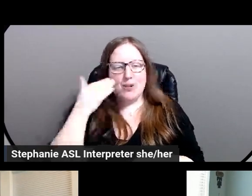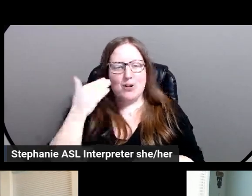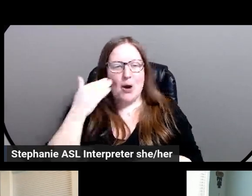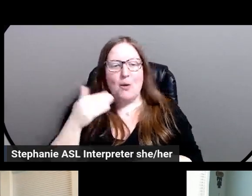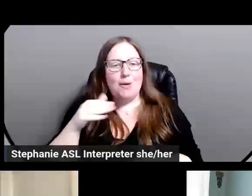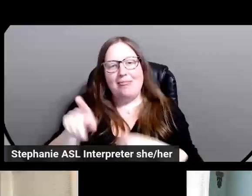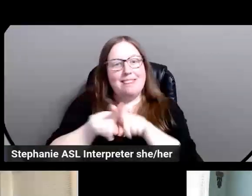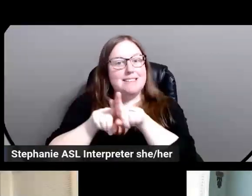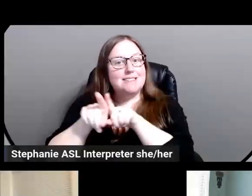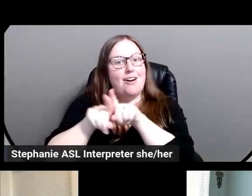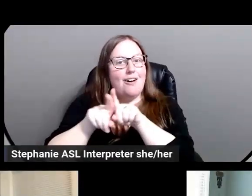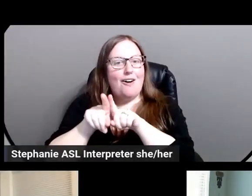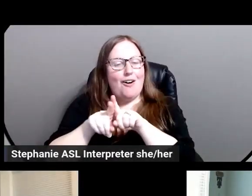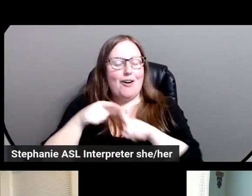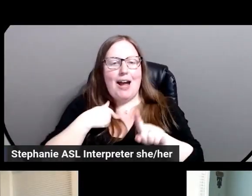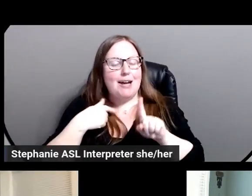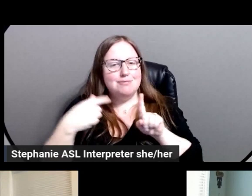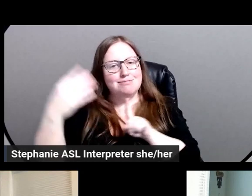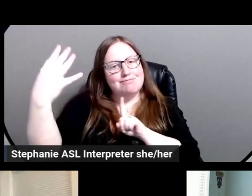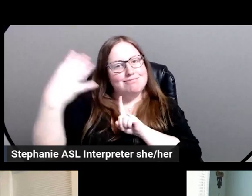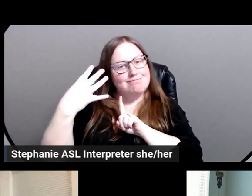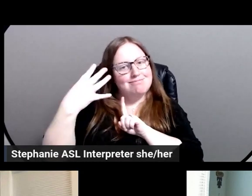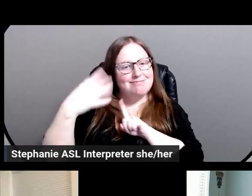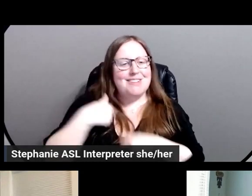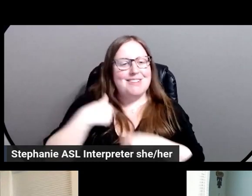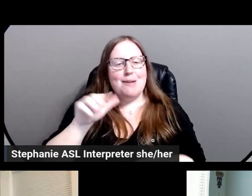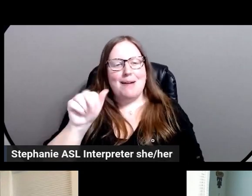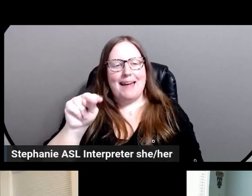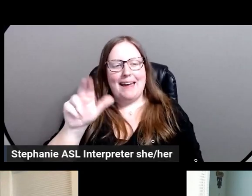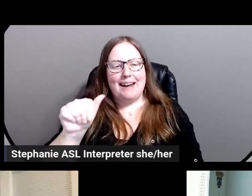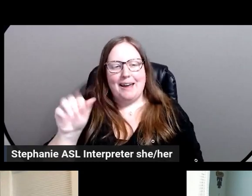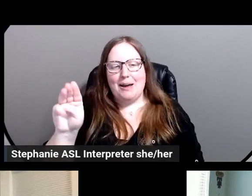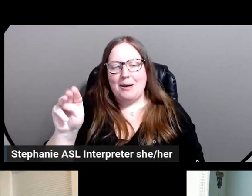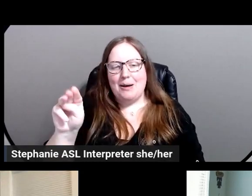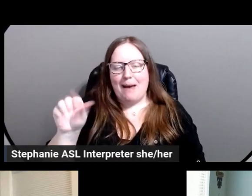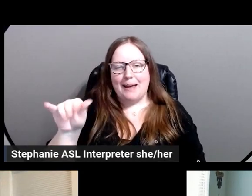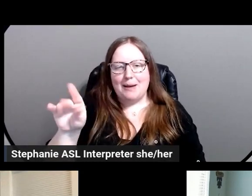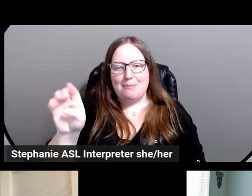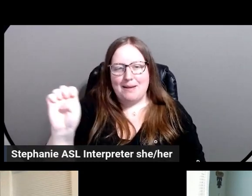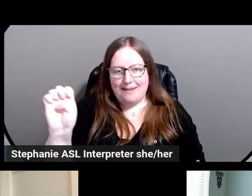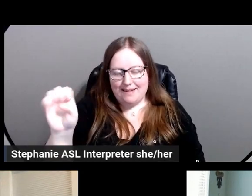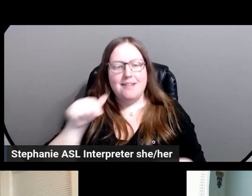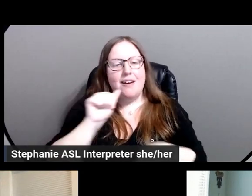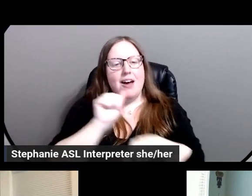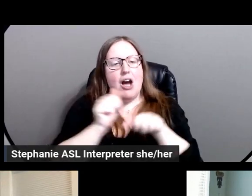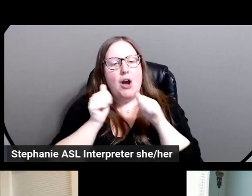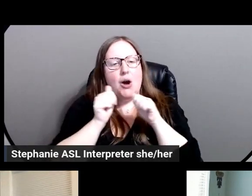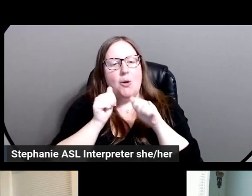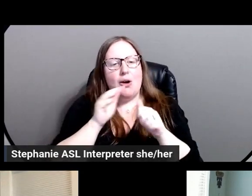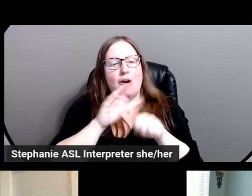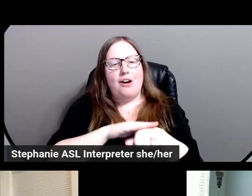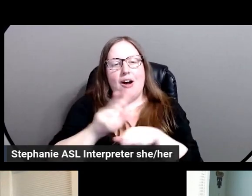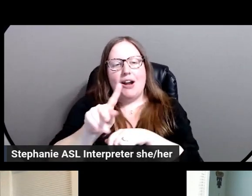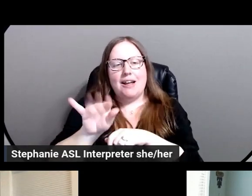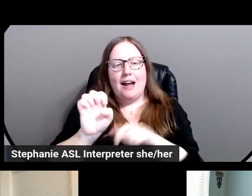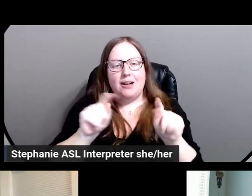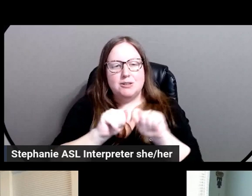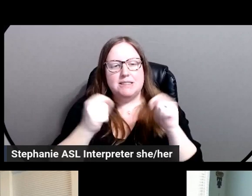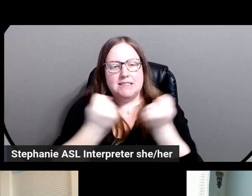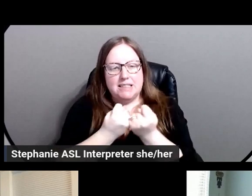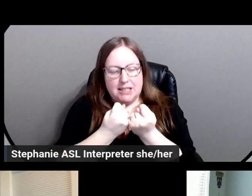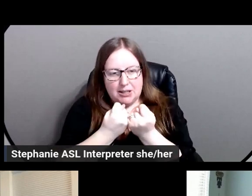show, right? So yeah, my name's Anna McAbee. I work on Kyle's team, and